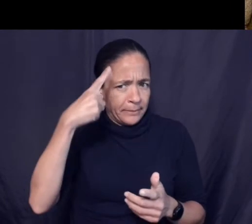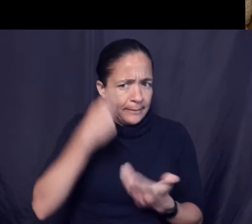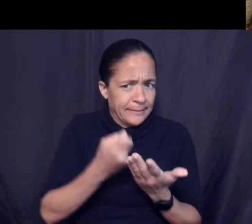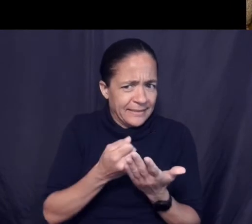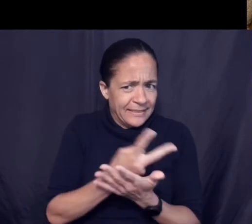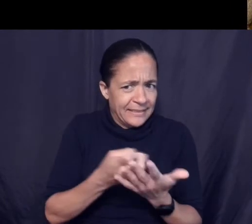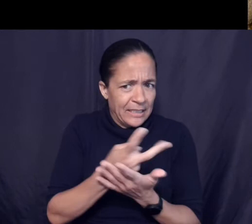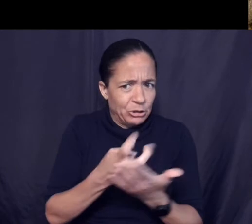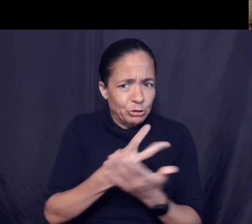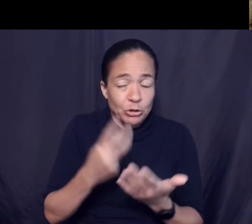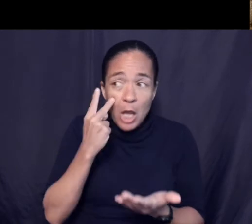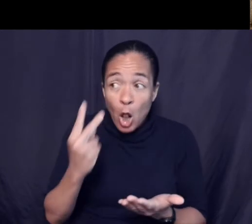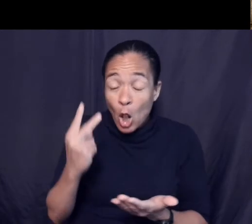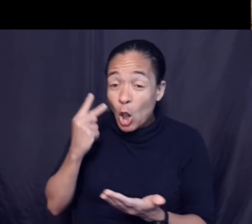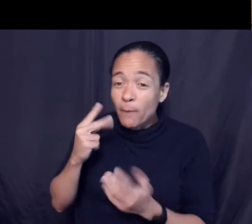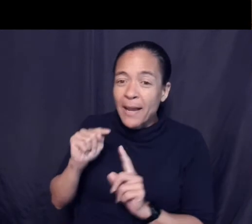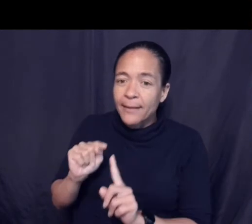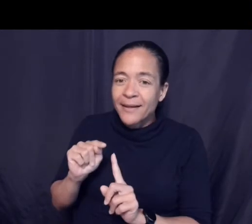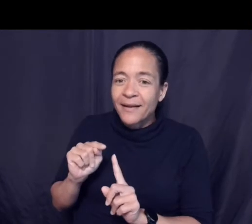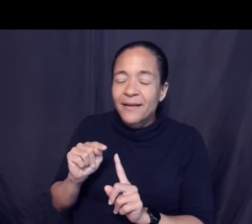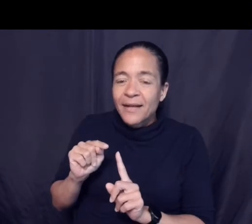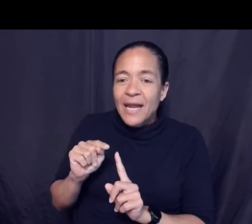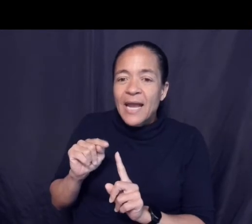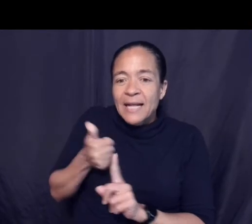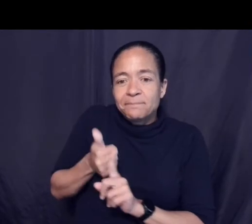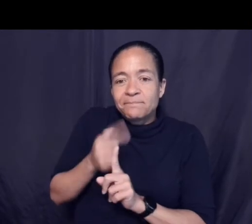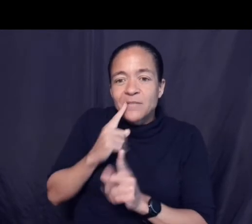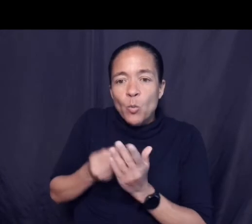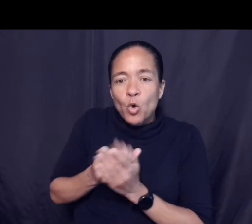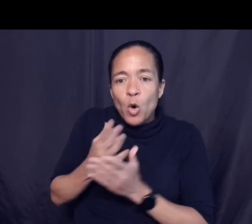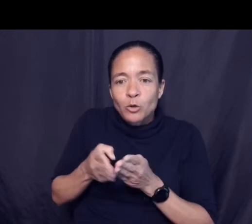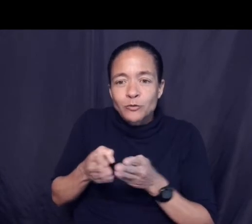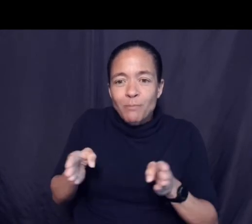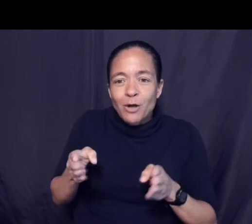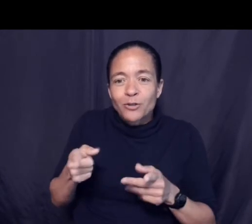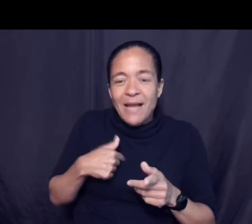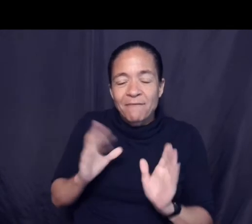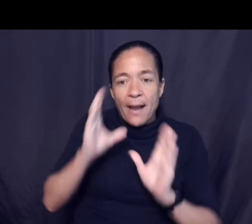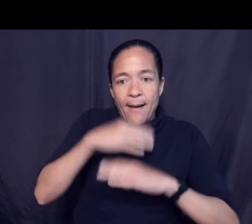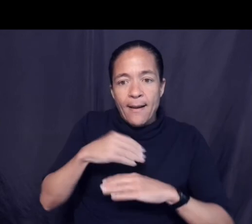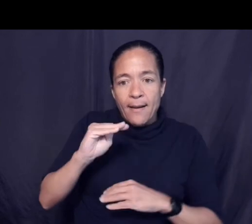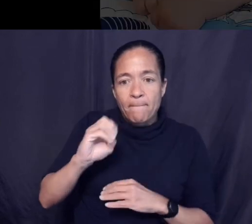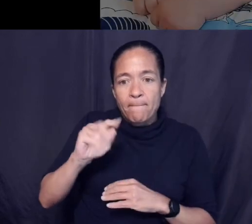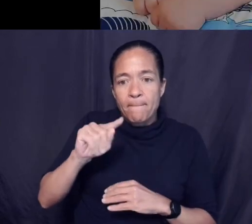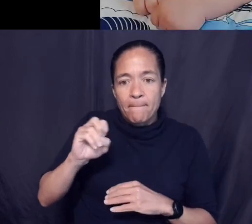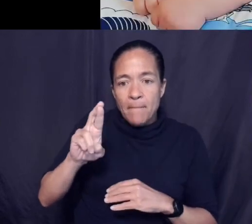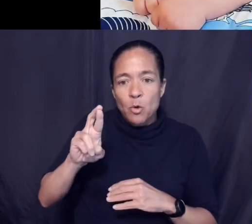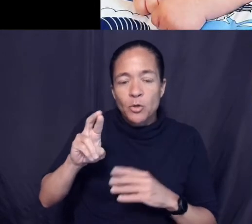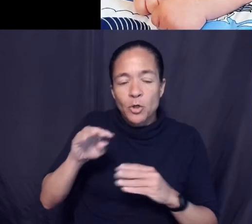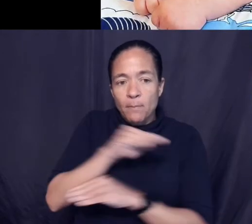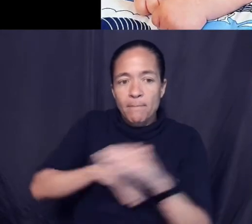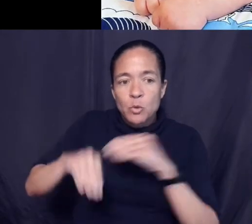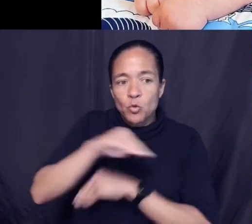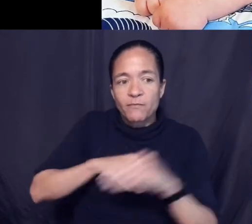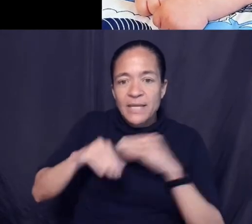seizures. Looking back now, he was likely having a growth spurt and just has some unusual motor movements.